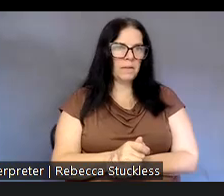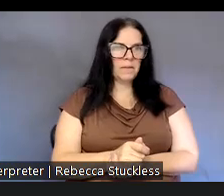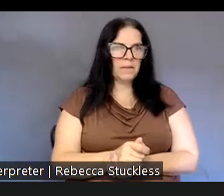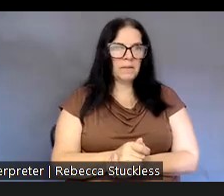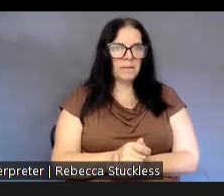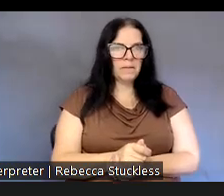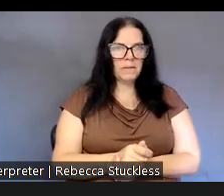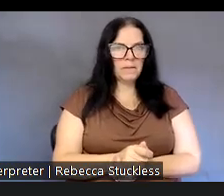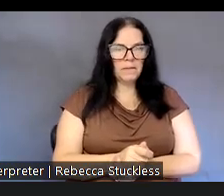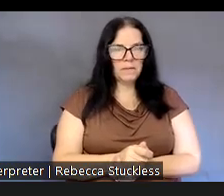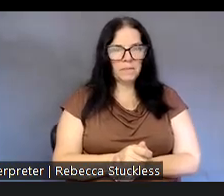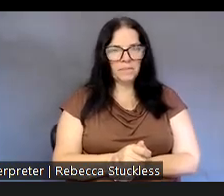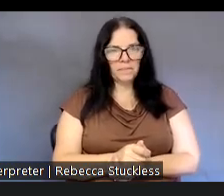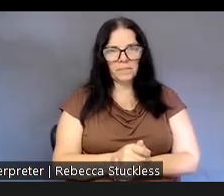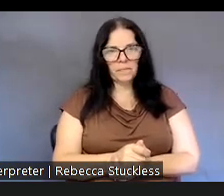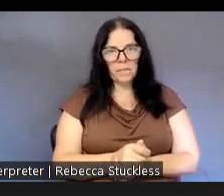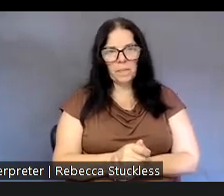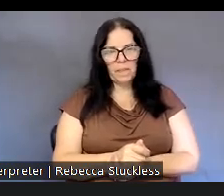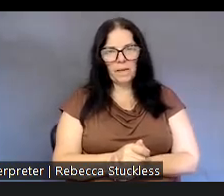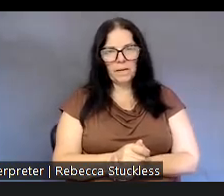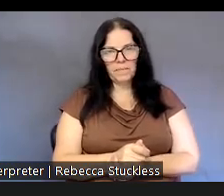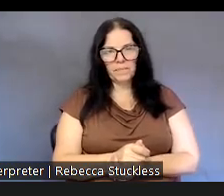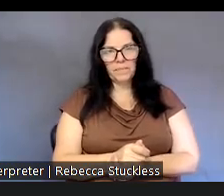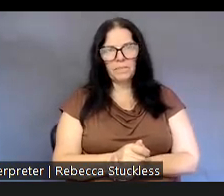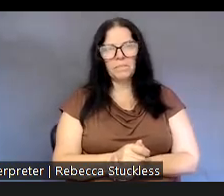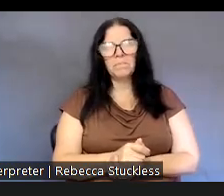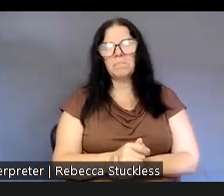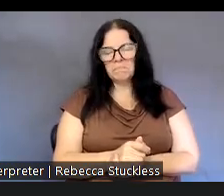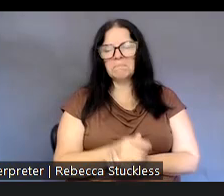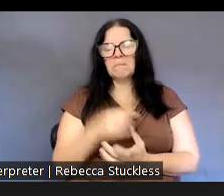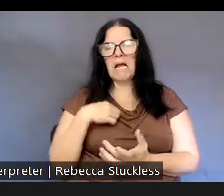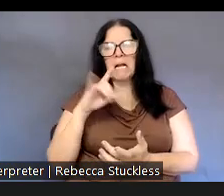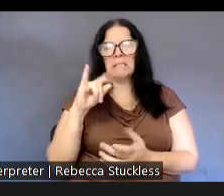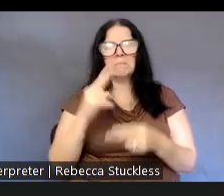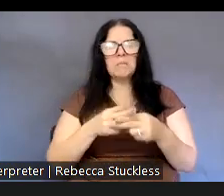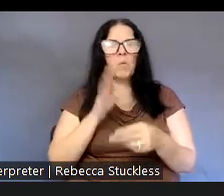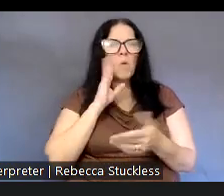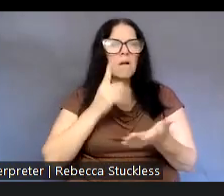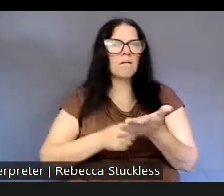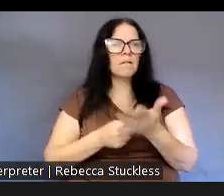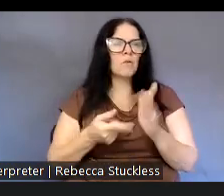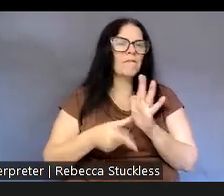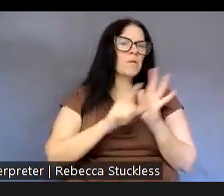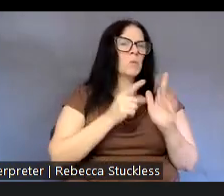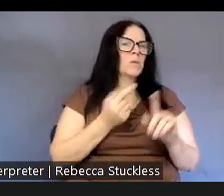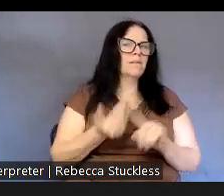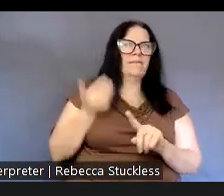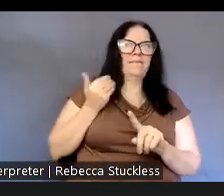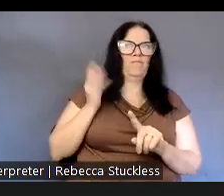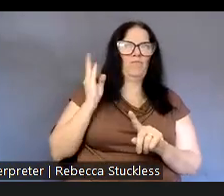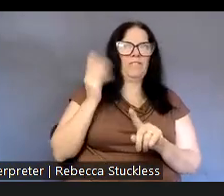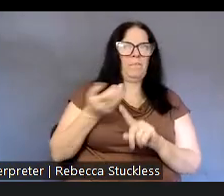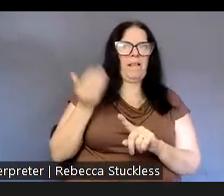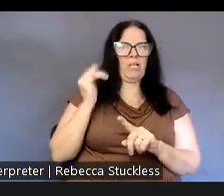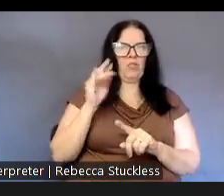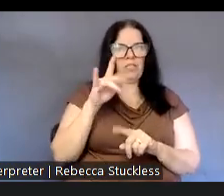Well, I mentioned we're going to recap last July's presentation. So the